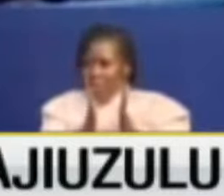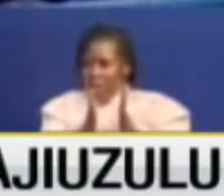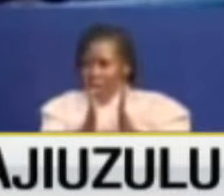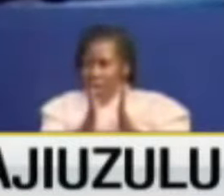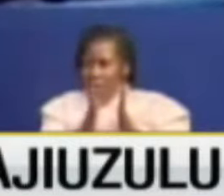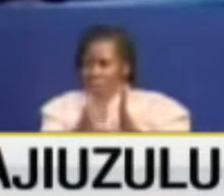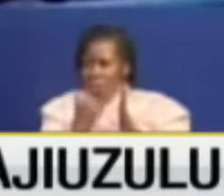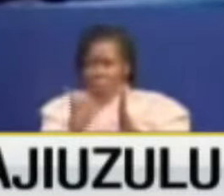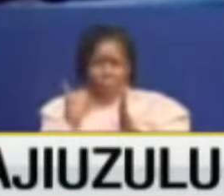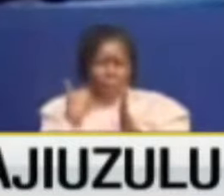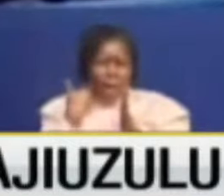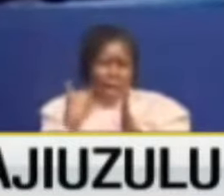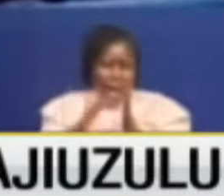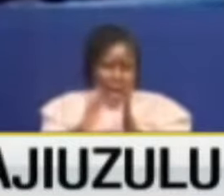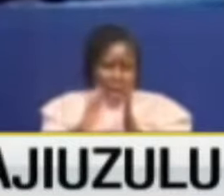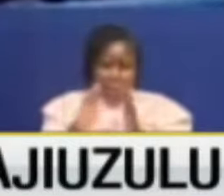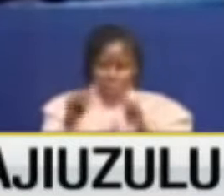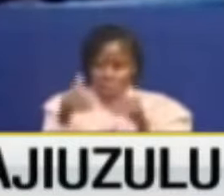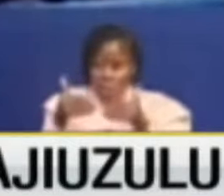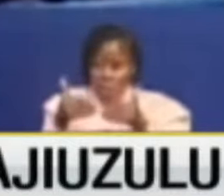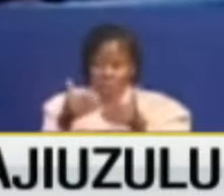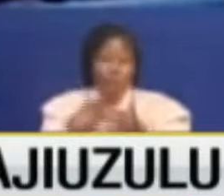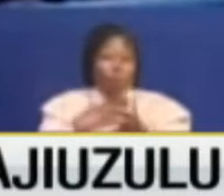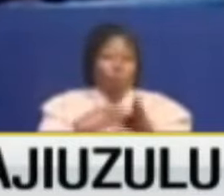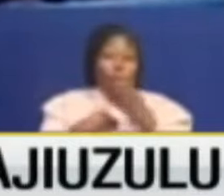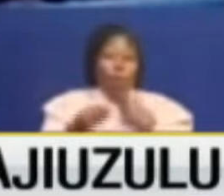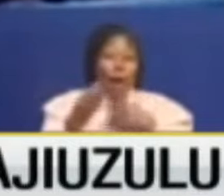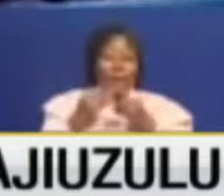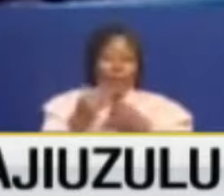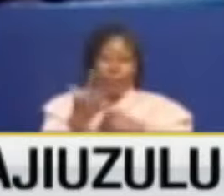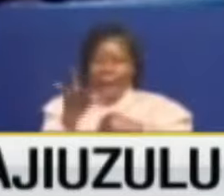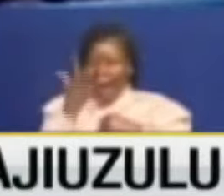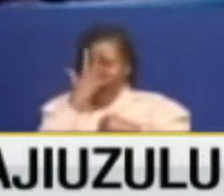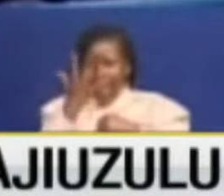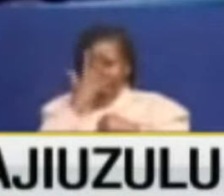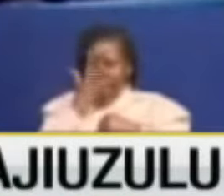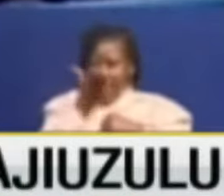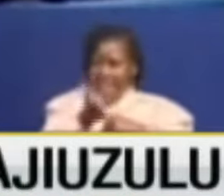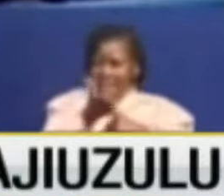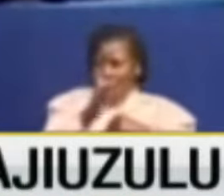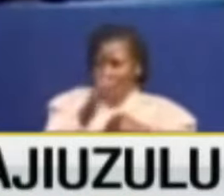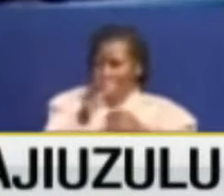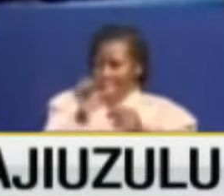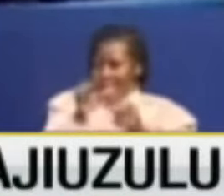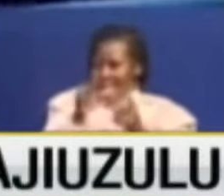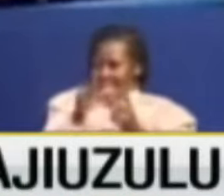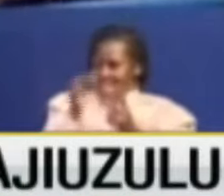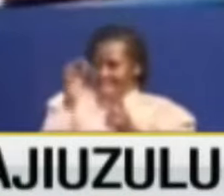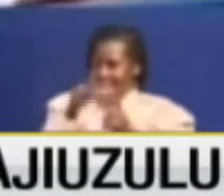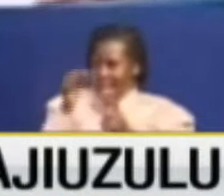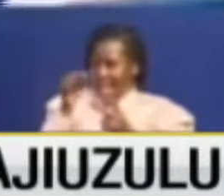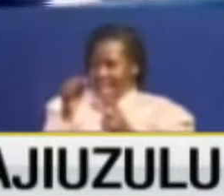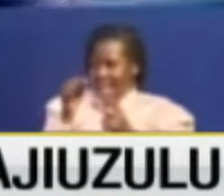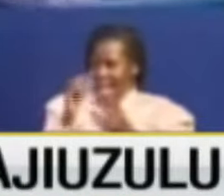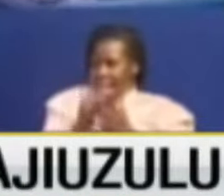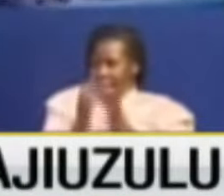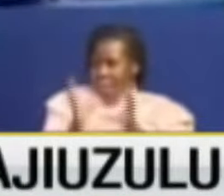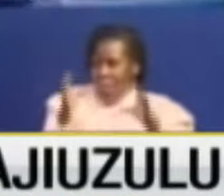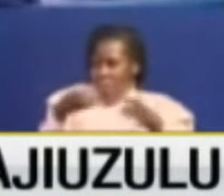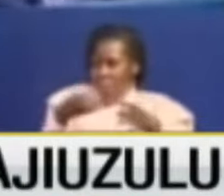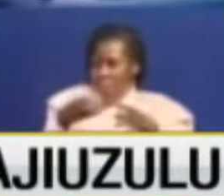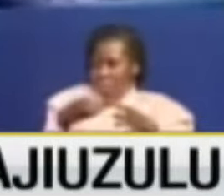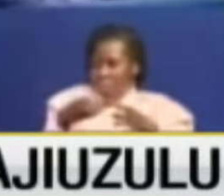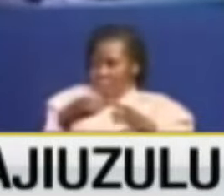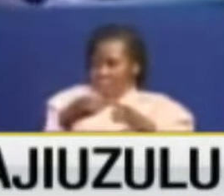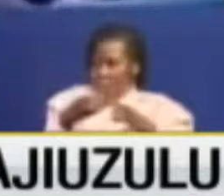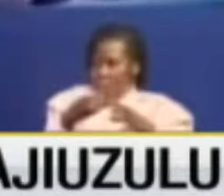he dislikes or desires to embarrass, or selects some group of unpopular